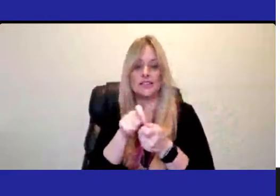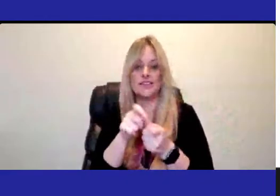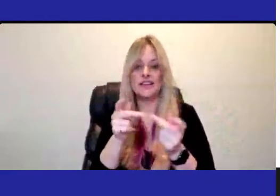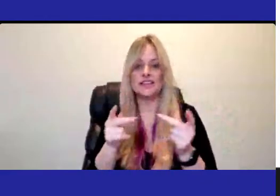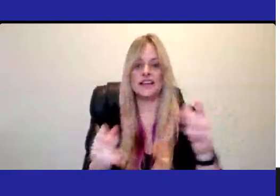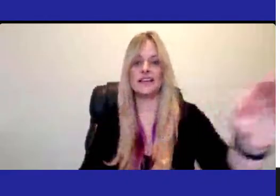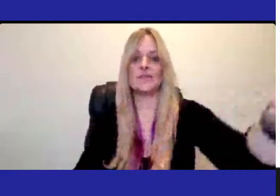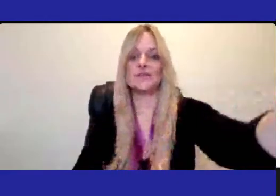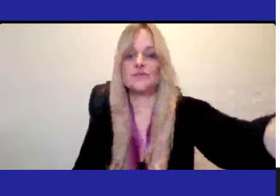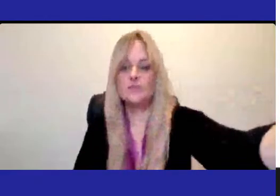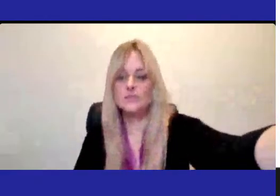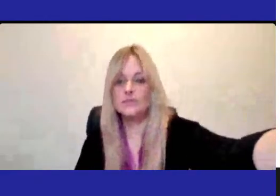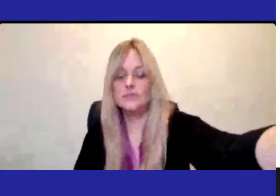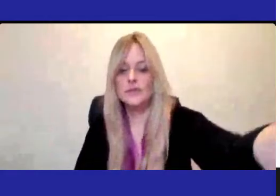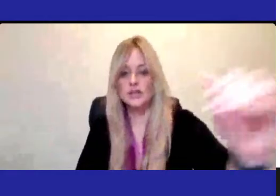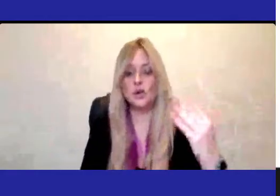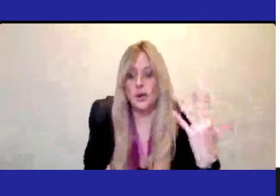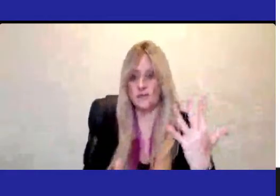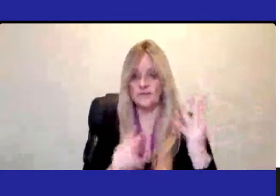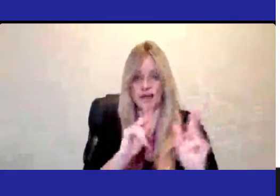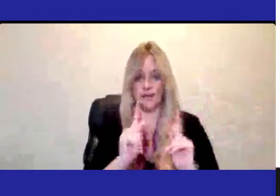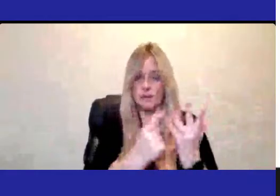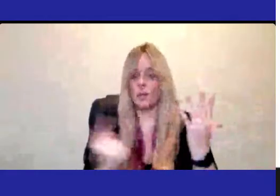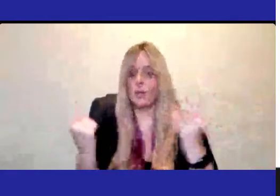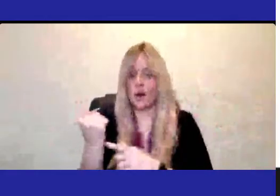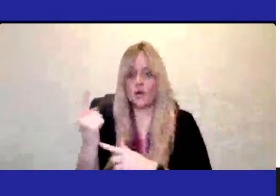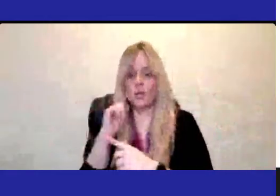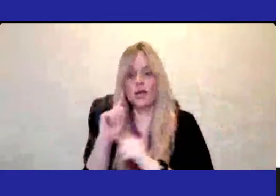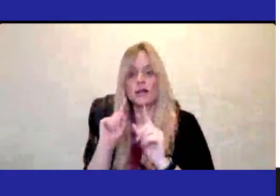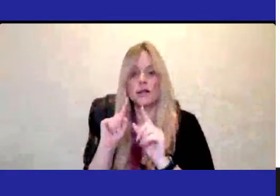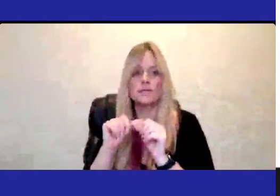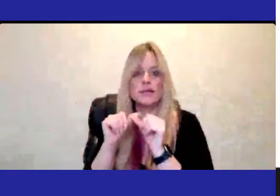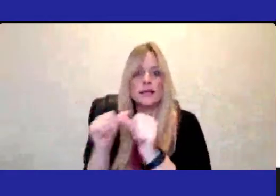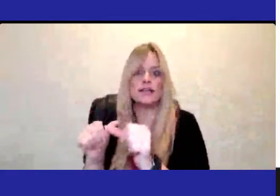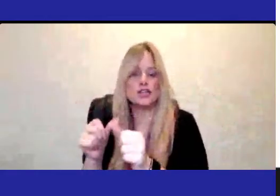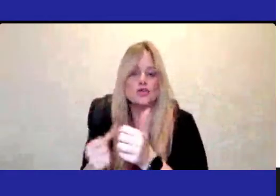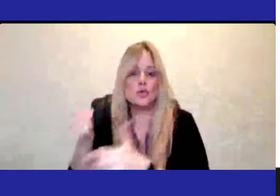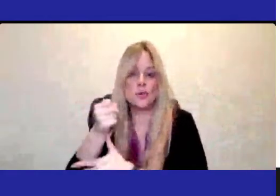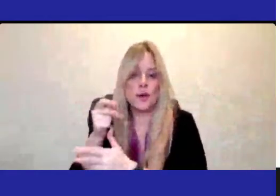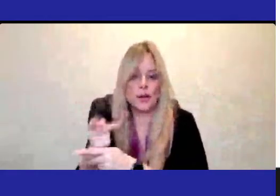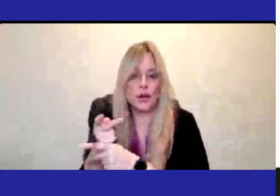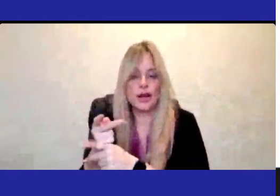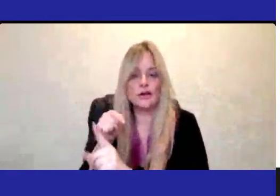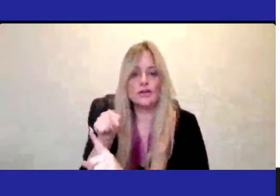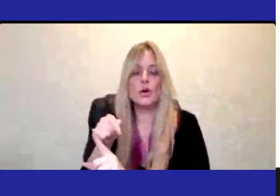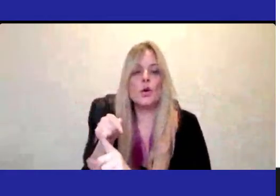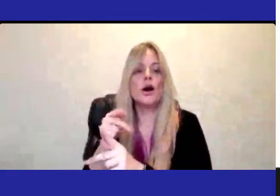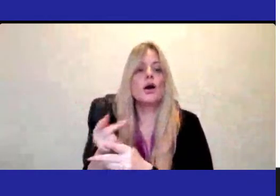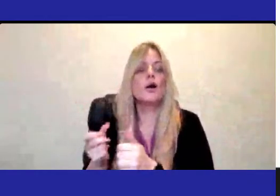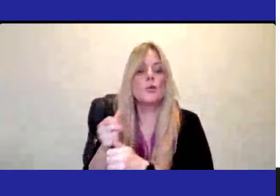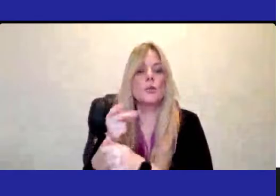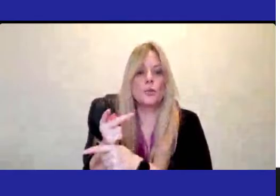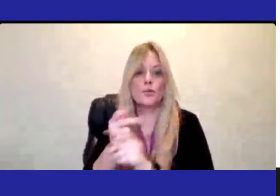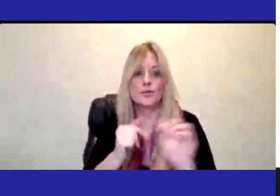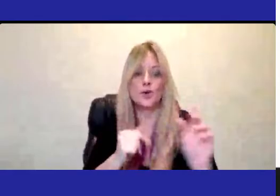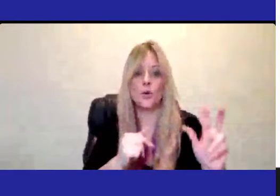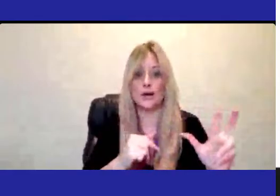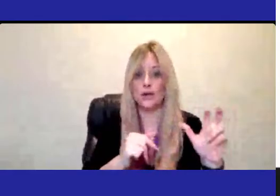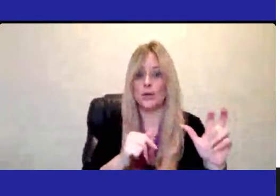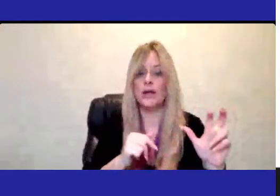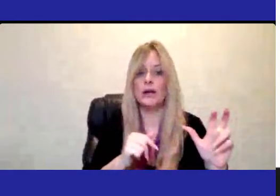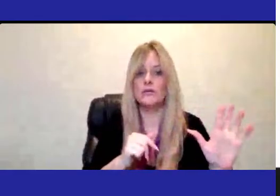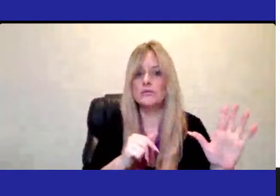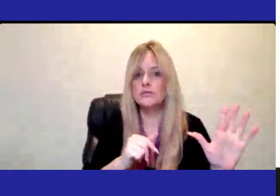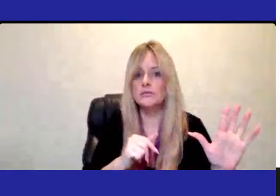programs, only 1 out of every 5 people, if you're lucky, will go into primary care. In internal medicine primary care training programs, 1 out of every 3 people go into primary care. Still